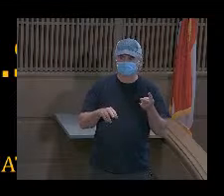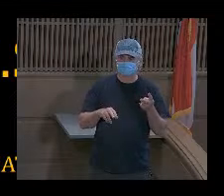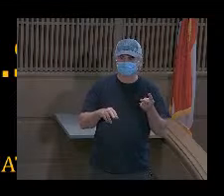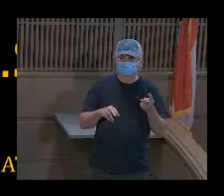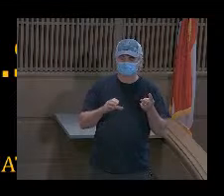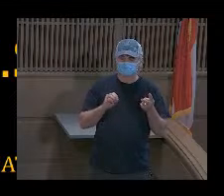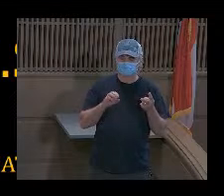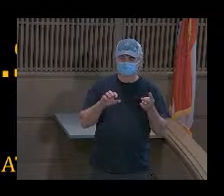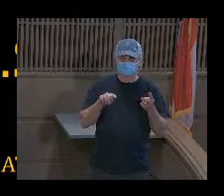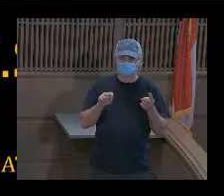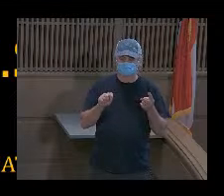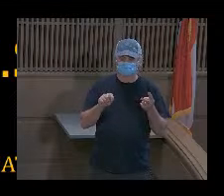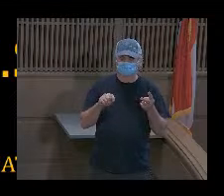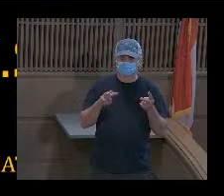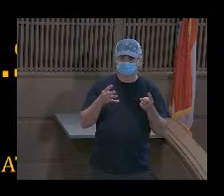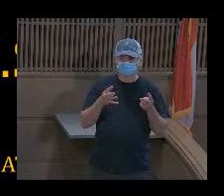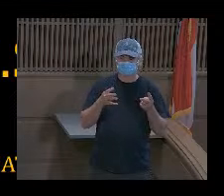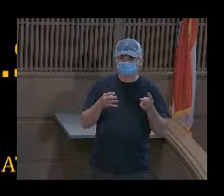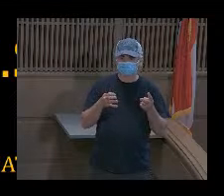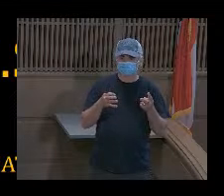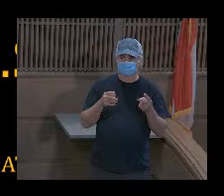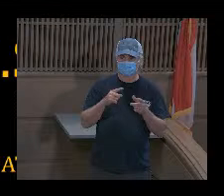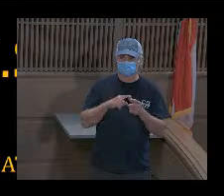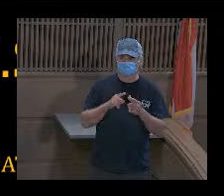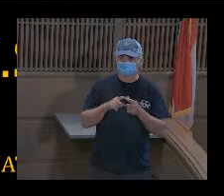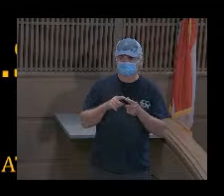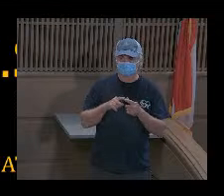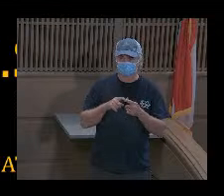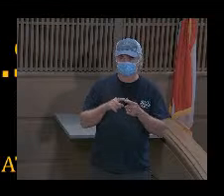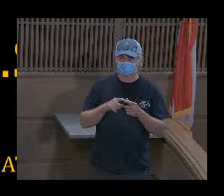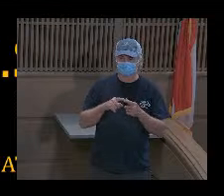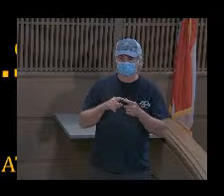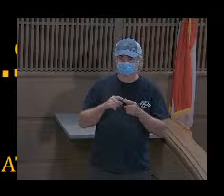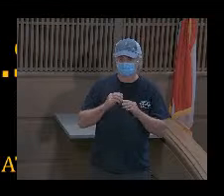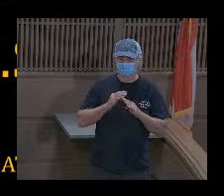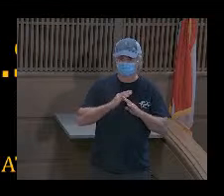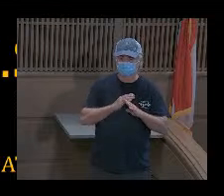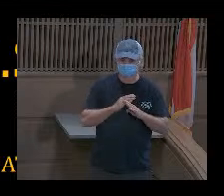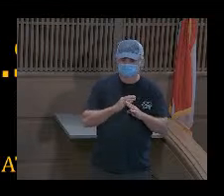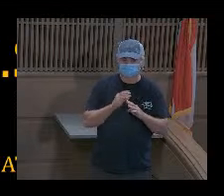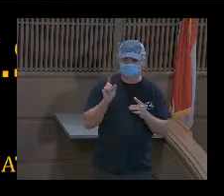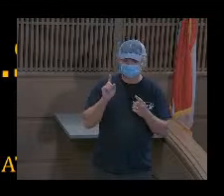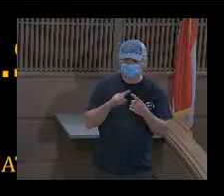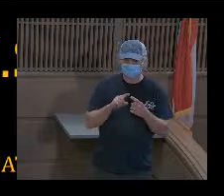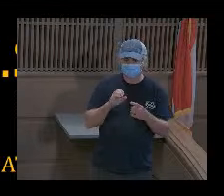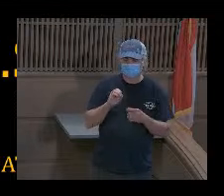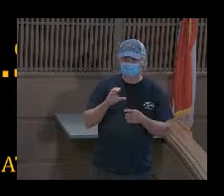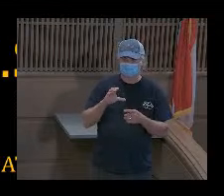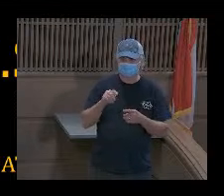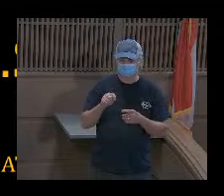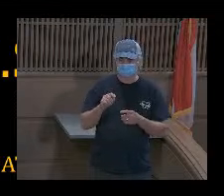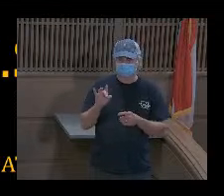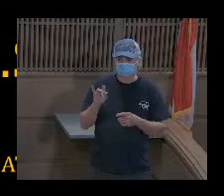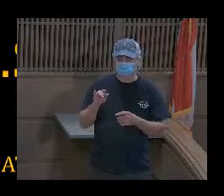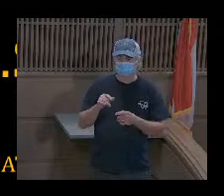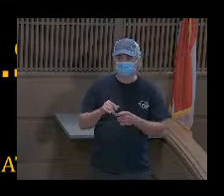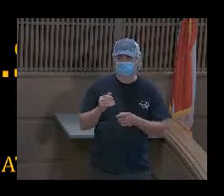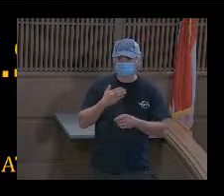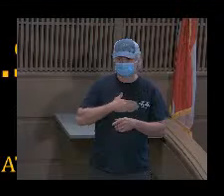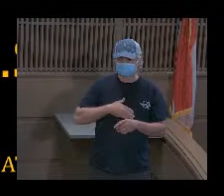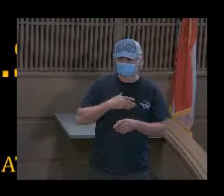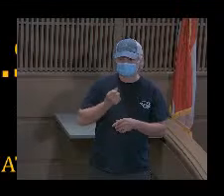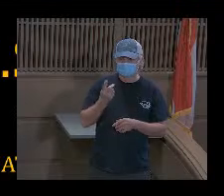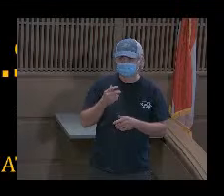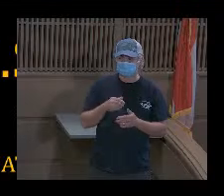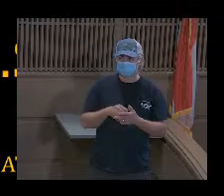4th, and you won't get your protection level up until October 18th. Please keep in mind,